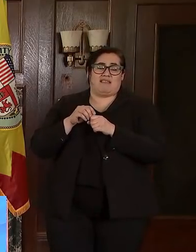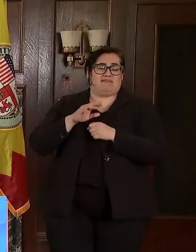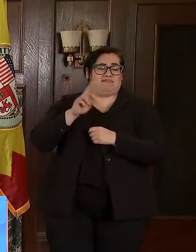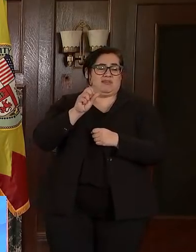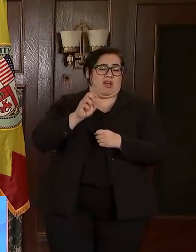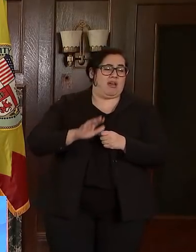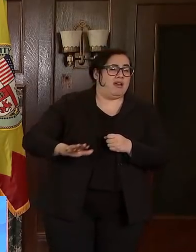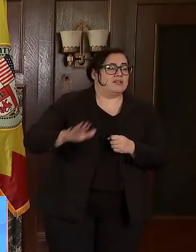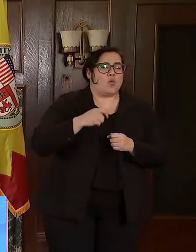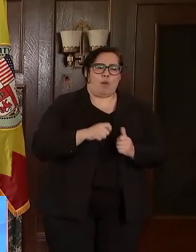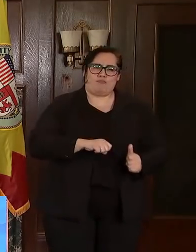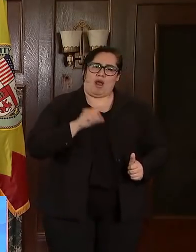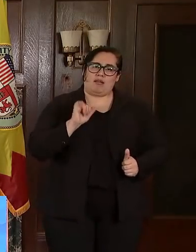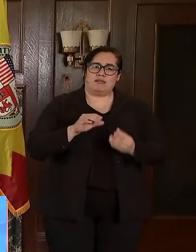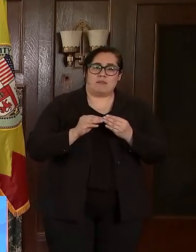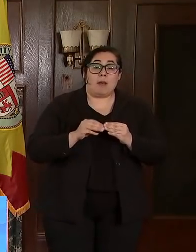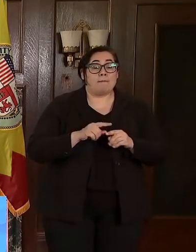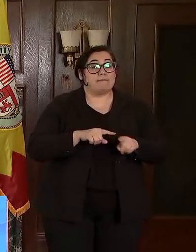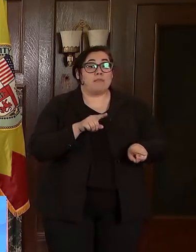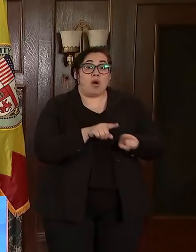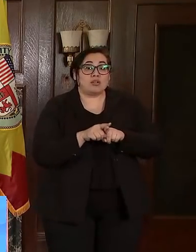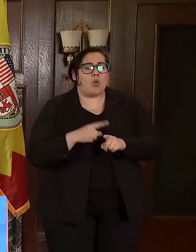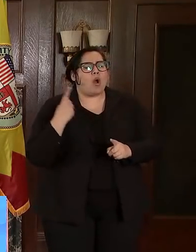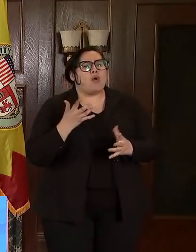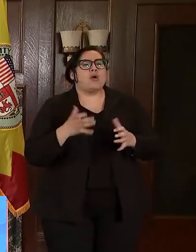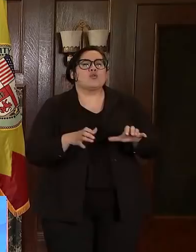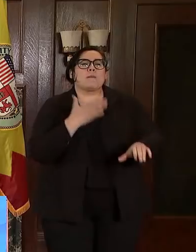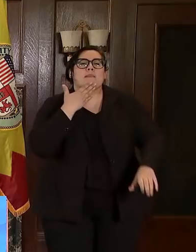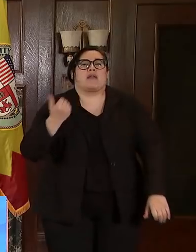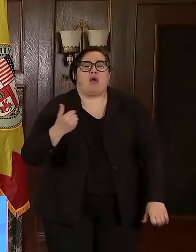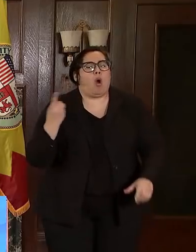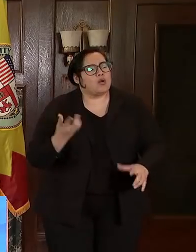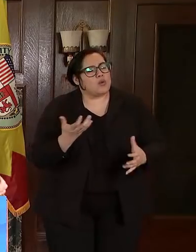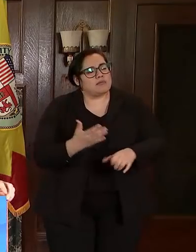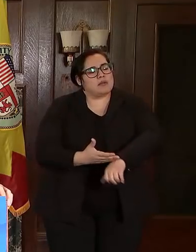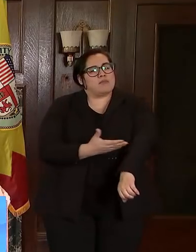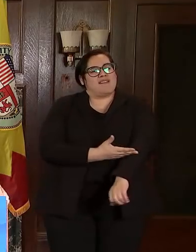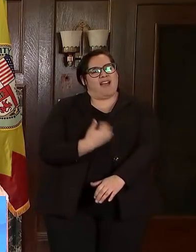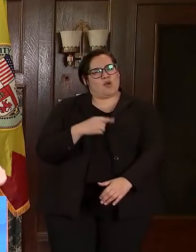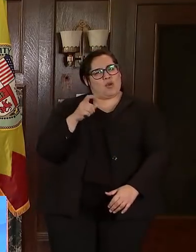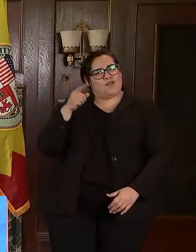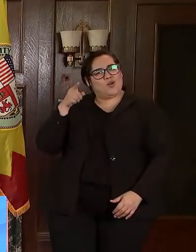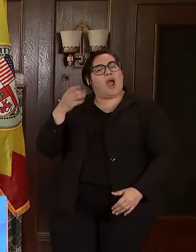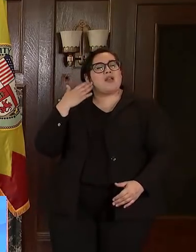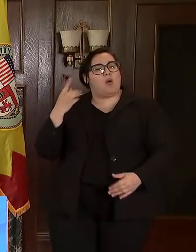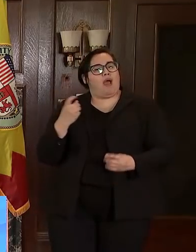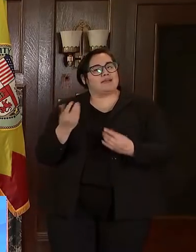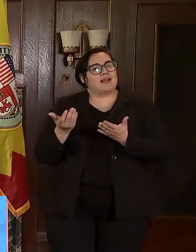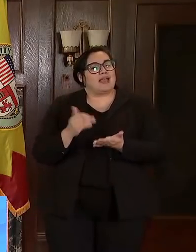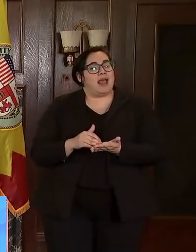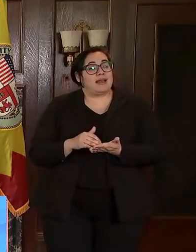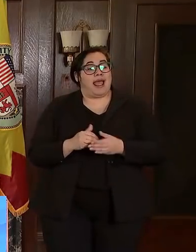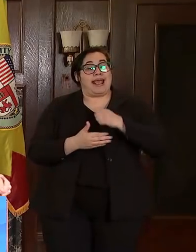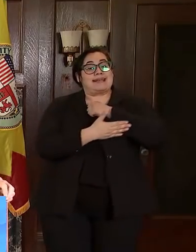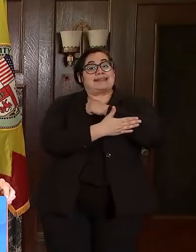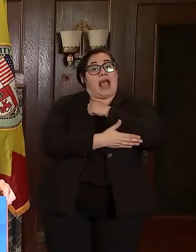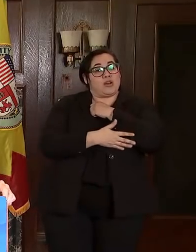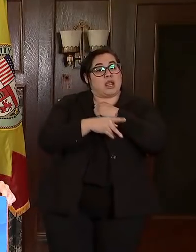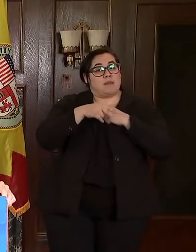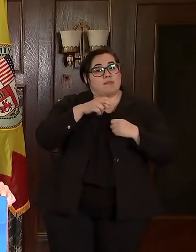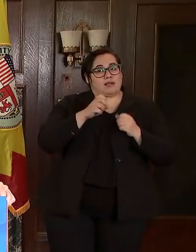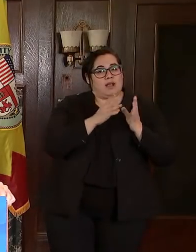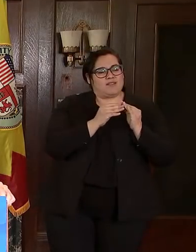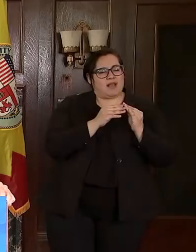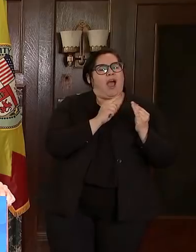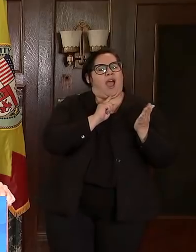country. We're very proud of those metrics, and we always want to do better. I also have questions for you, Claudia, because I know you asked again at the county press conference, and